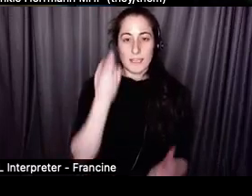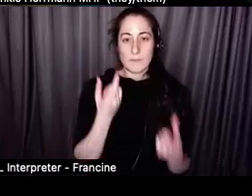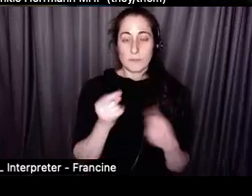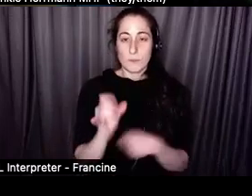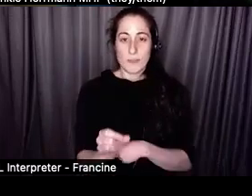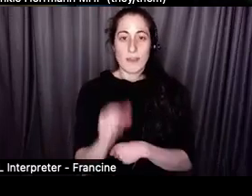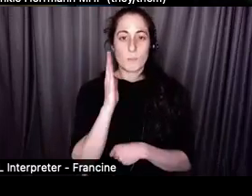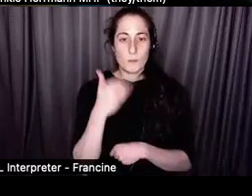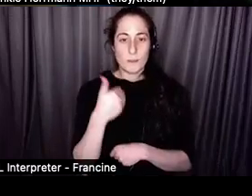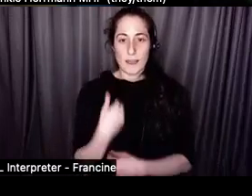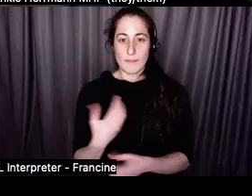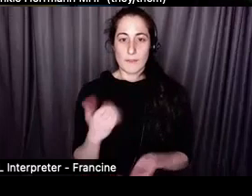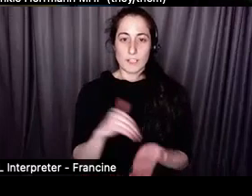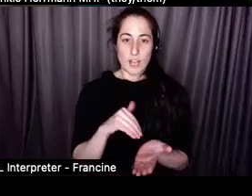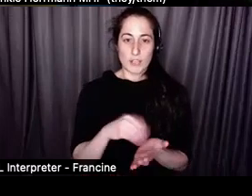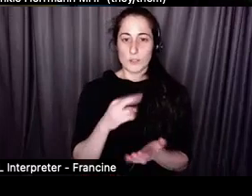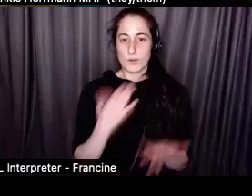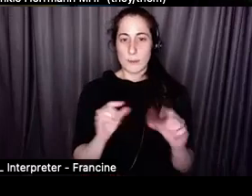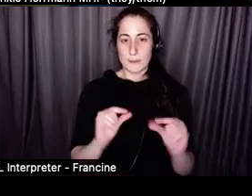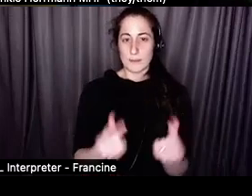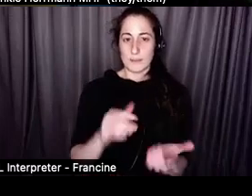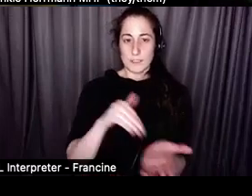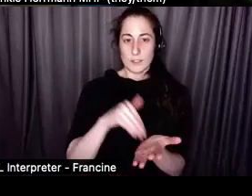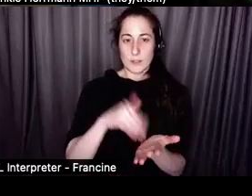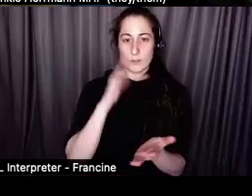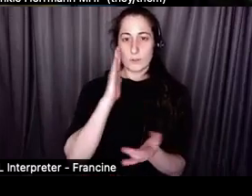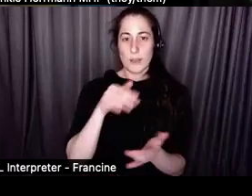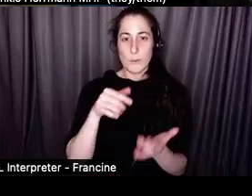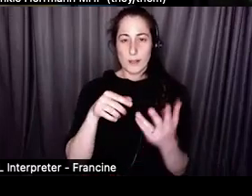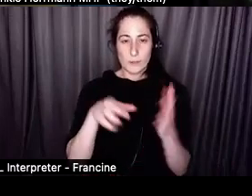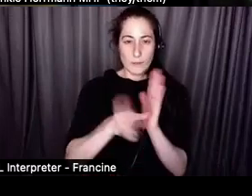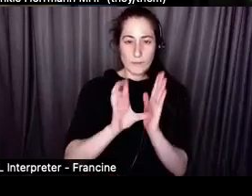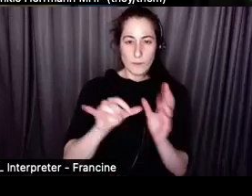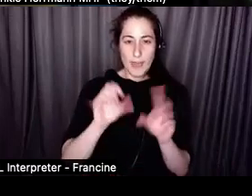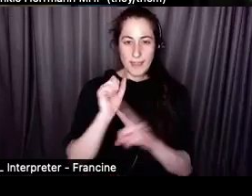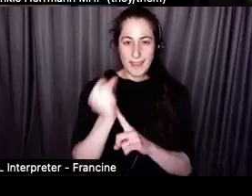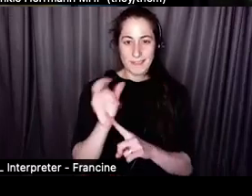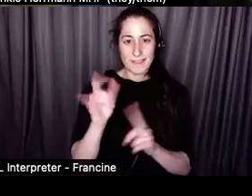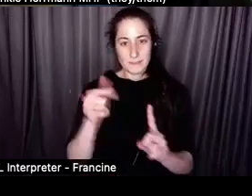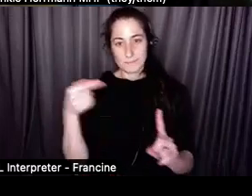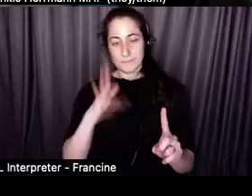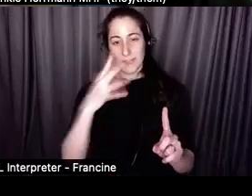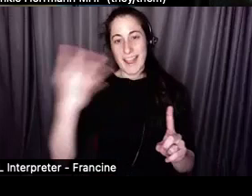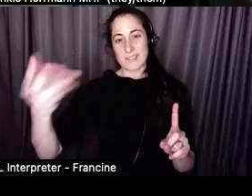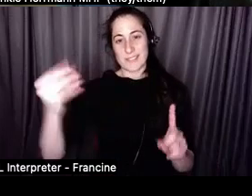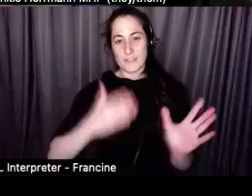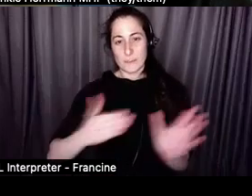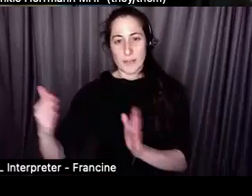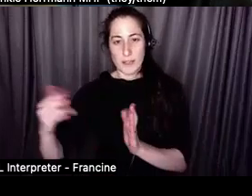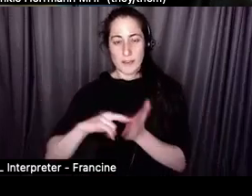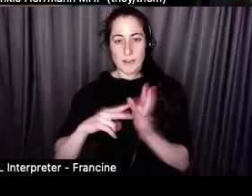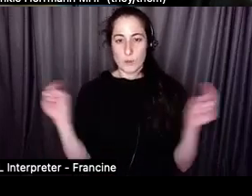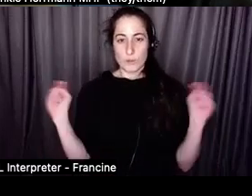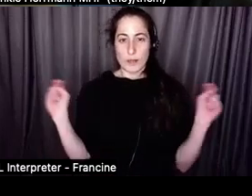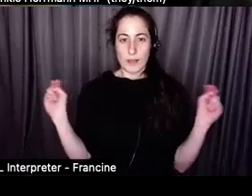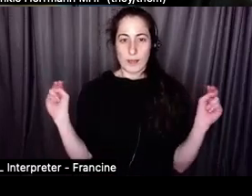a doctor or maybe a team of doctors that looks at the case, and they're meant to be outside of the plan. So they're supposed to be neutral, but